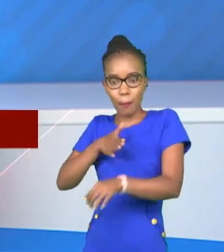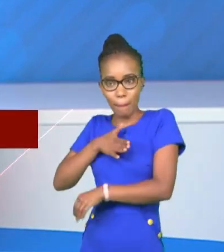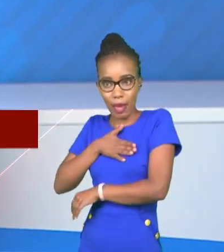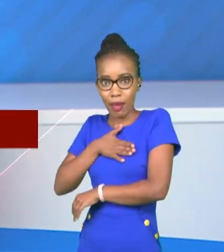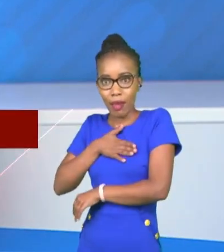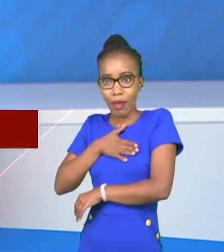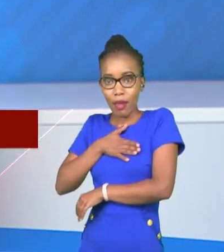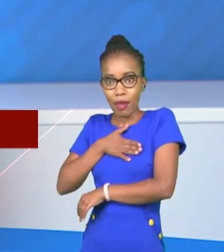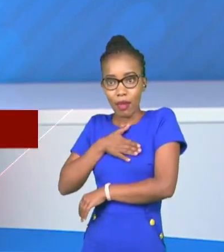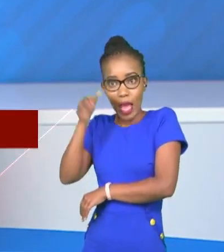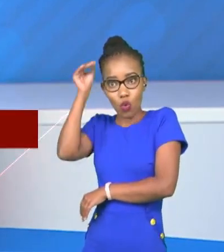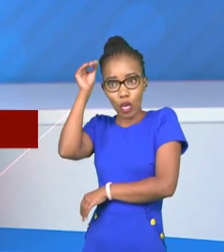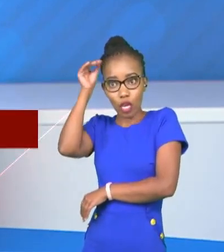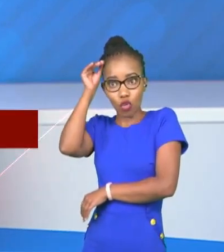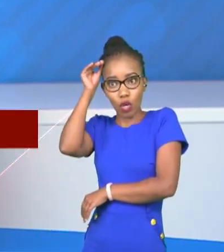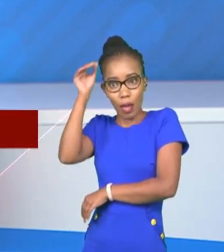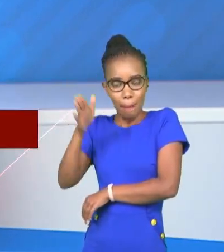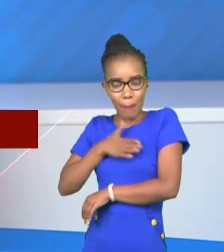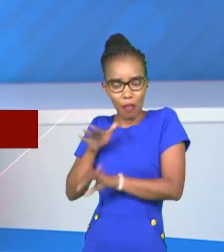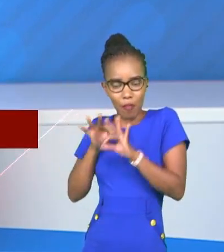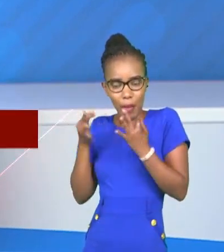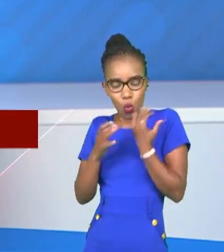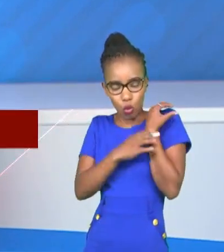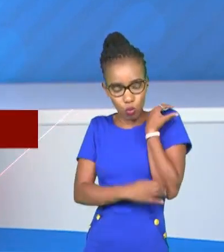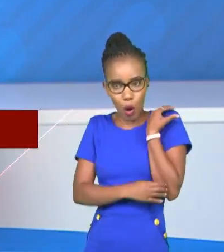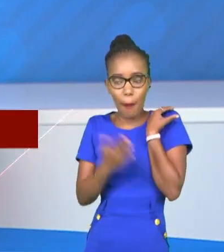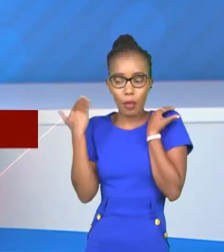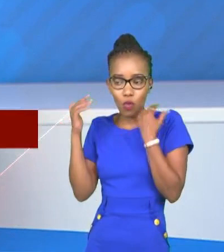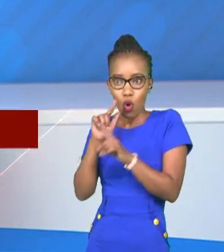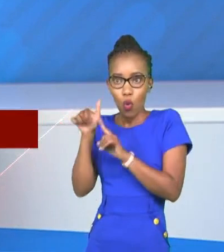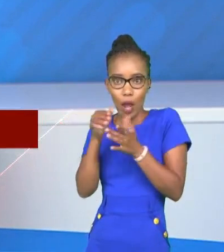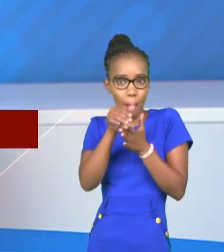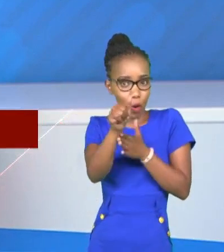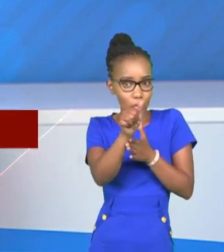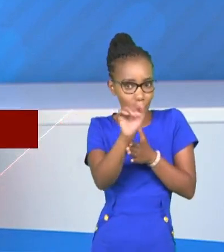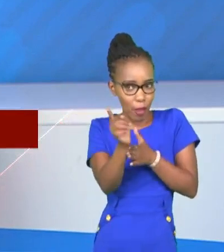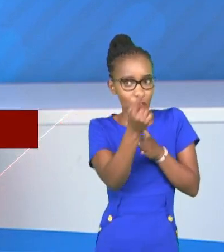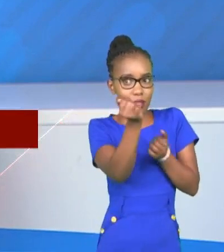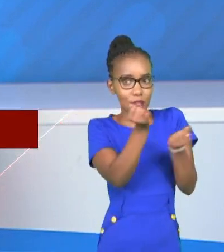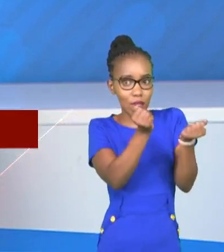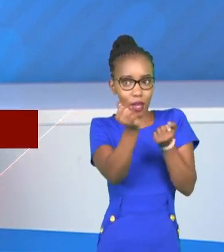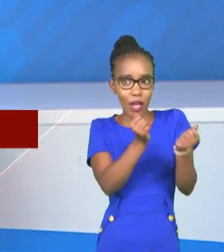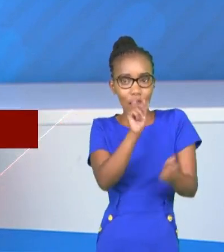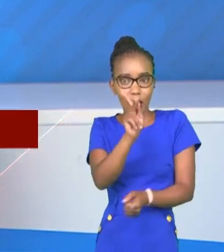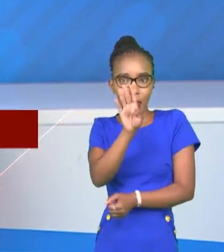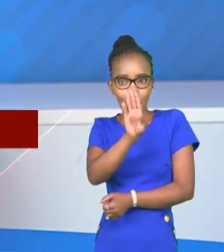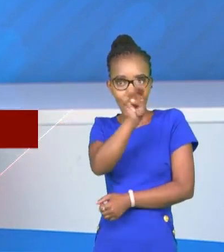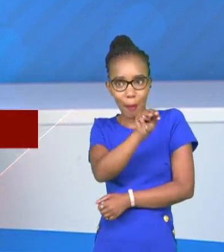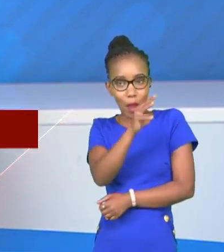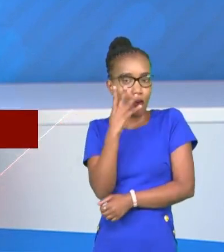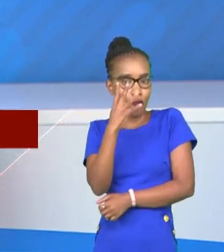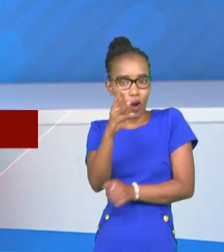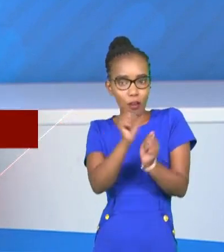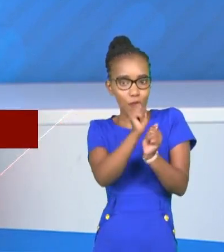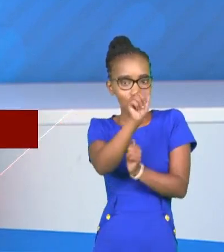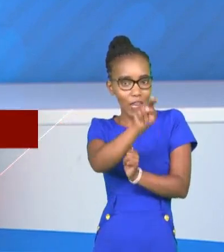able. And I come from a poor background. But when I bought my first car, KBM 415N,